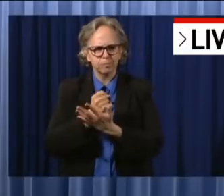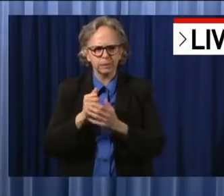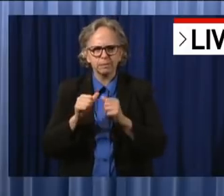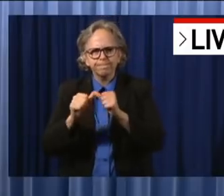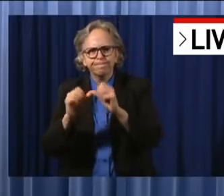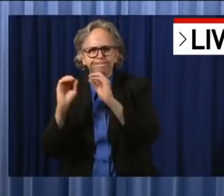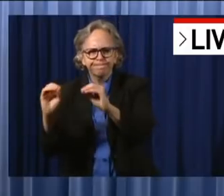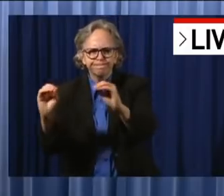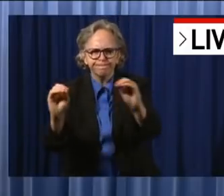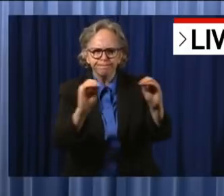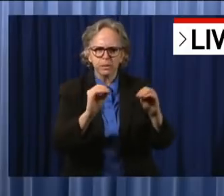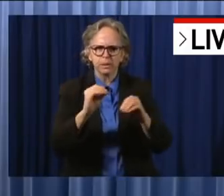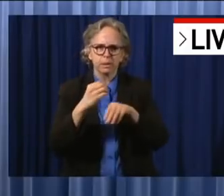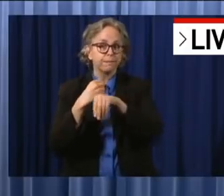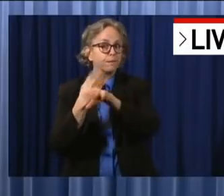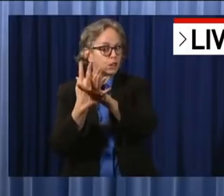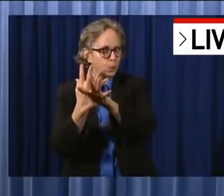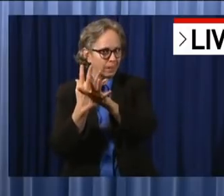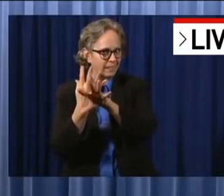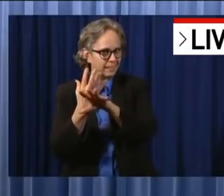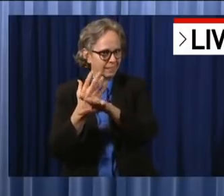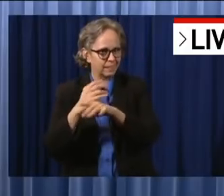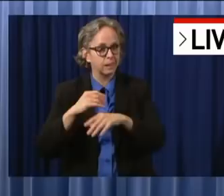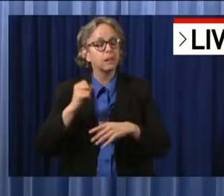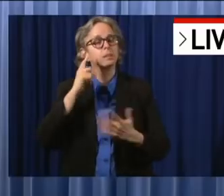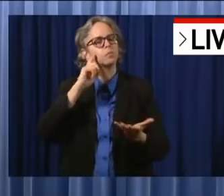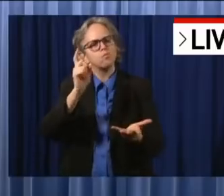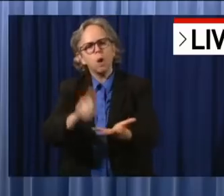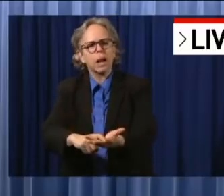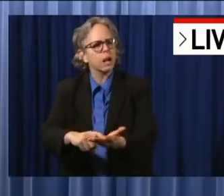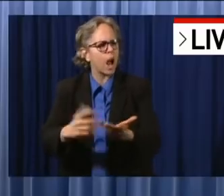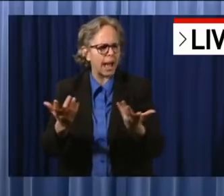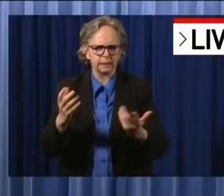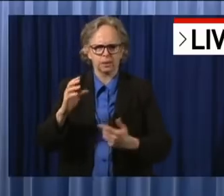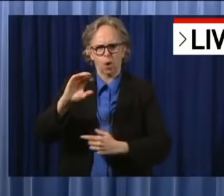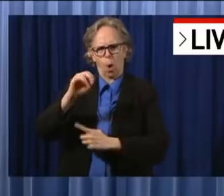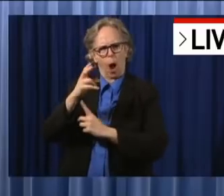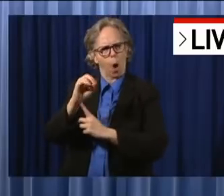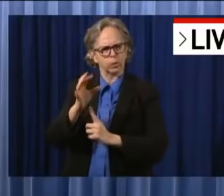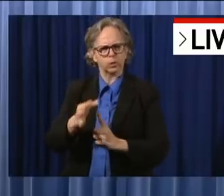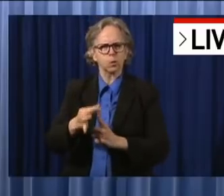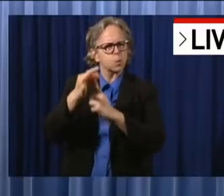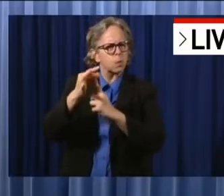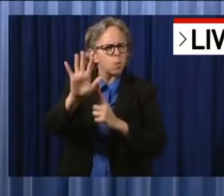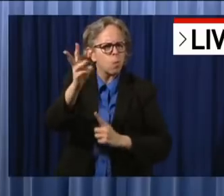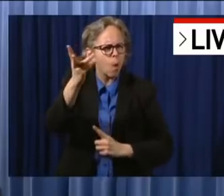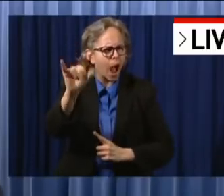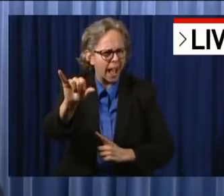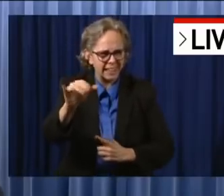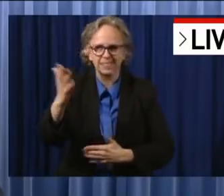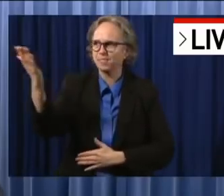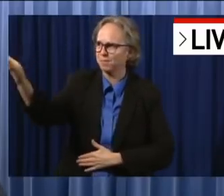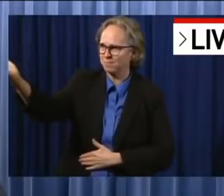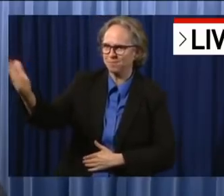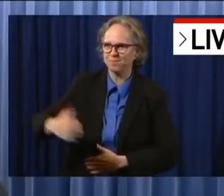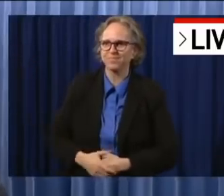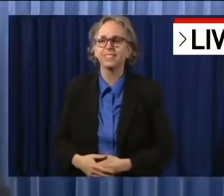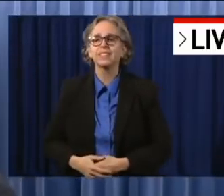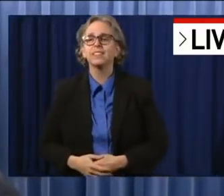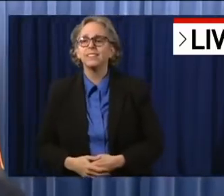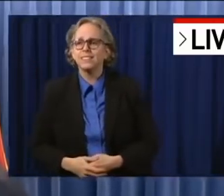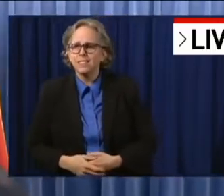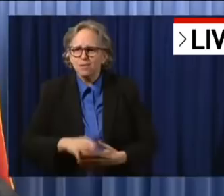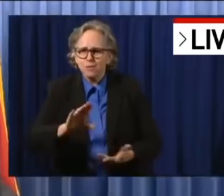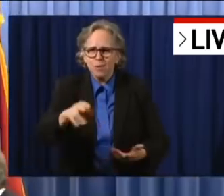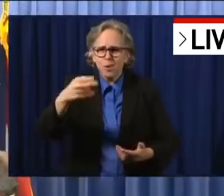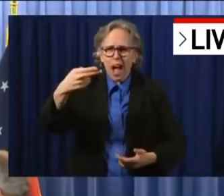recognizes what brings us together as Ohioans and as Americans. So let's take a listen. It's a high